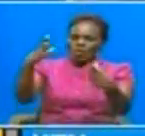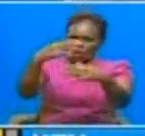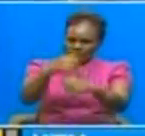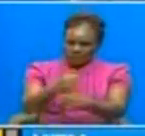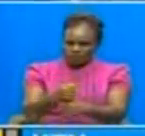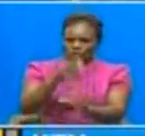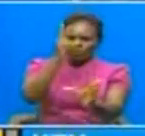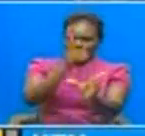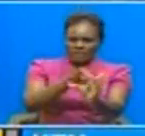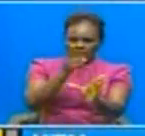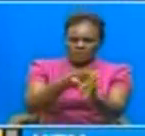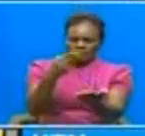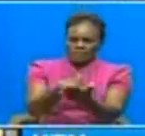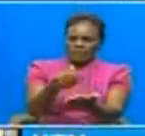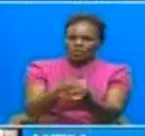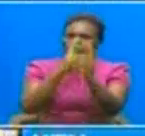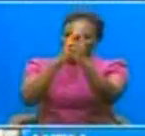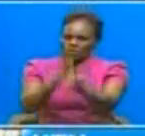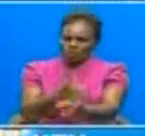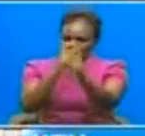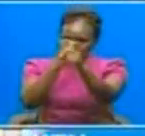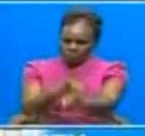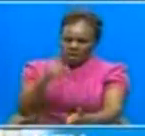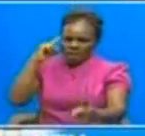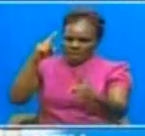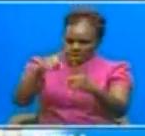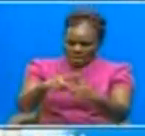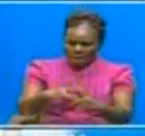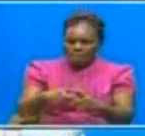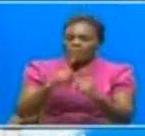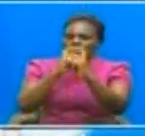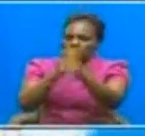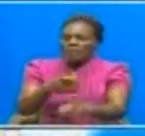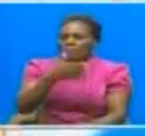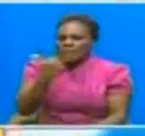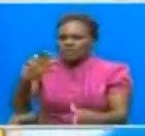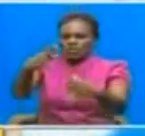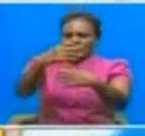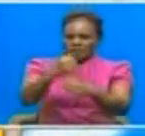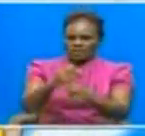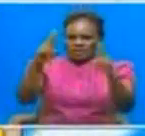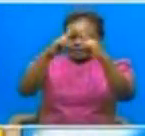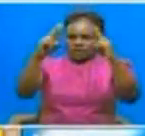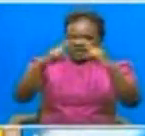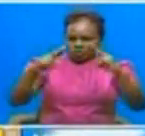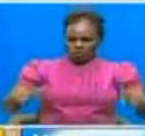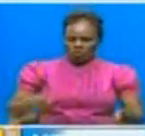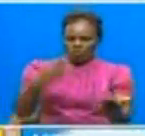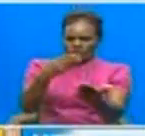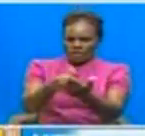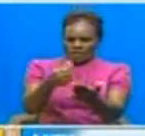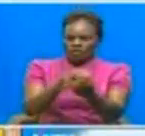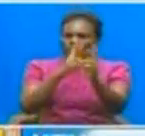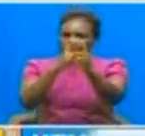year's Financial Reporting Awards, which aim to reward some of the best companies that comply with the best international financial reporting